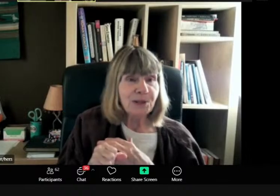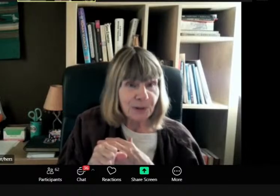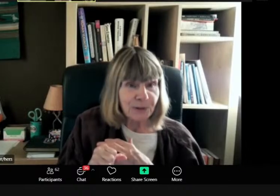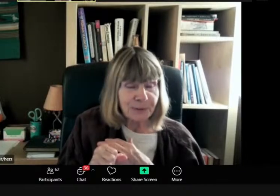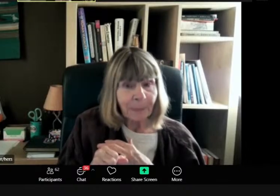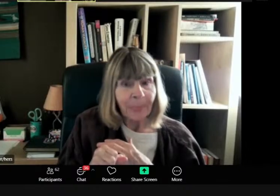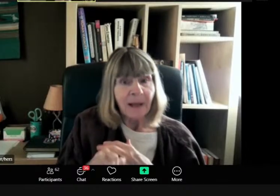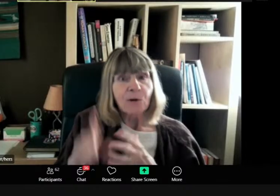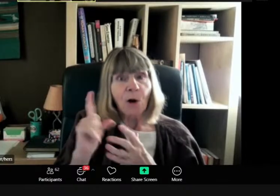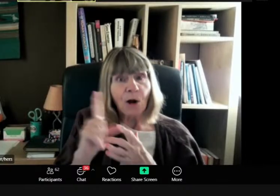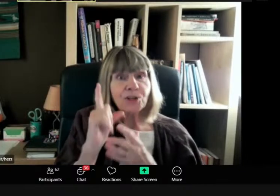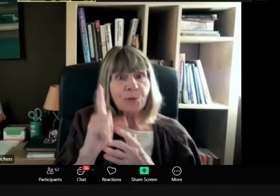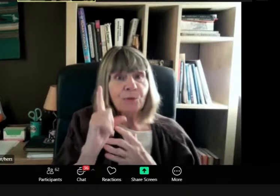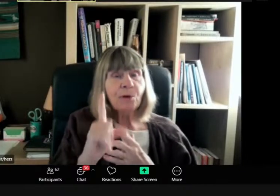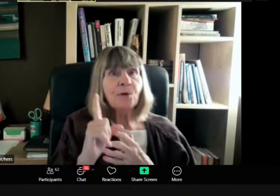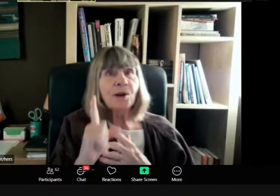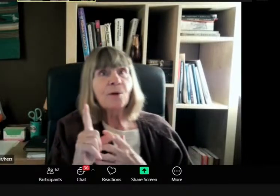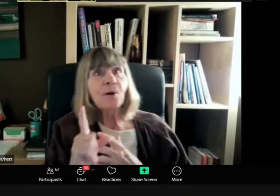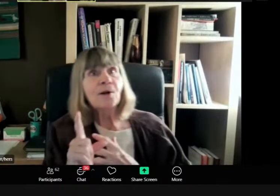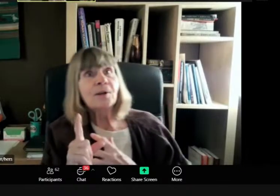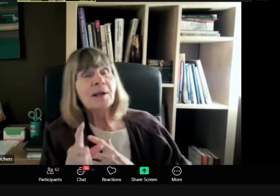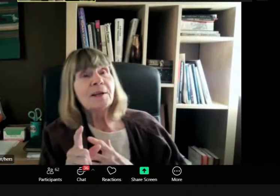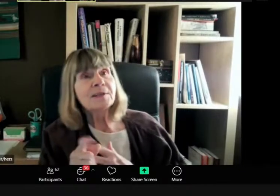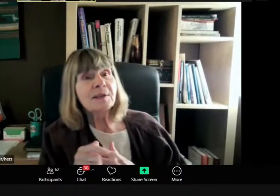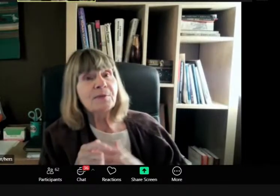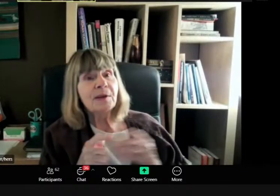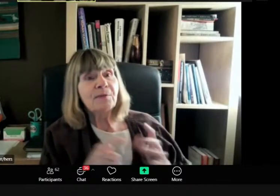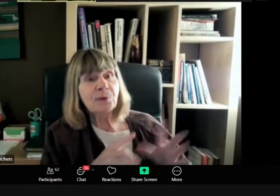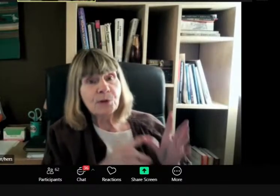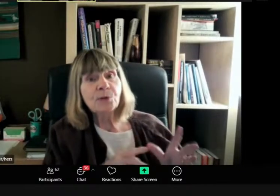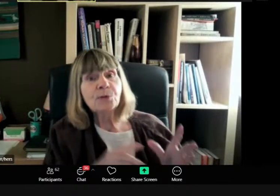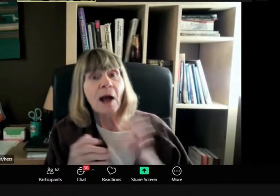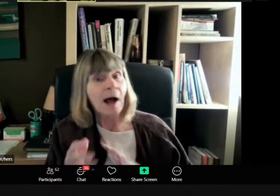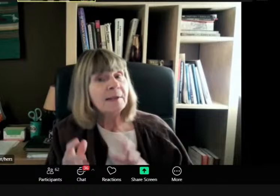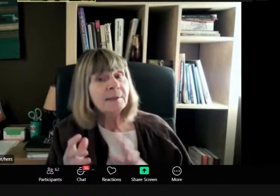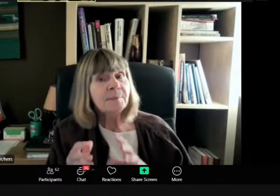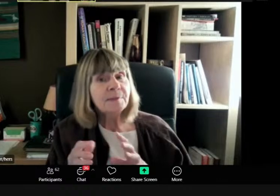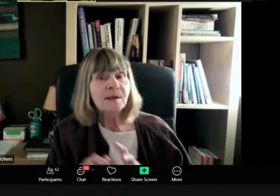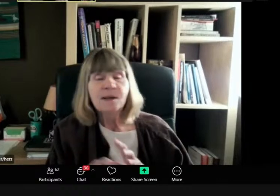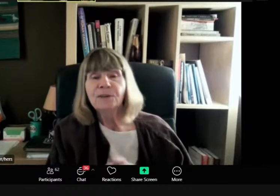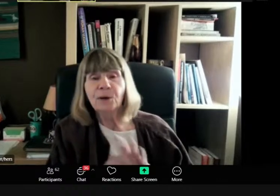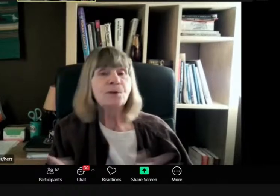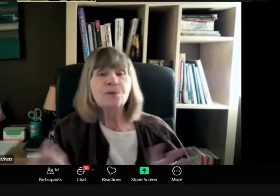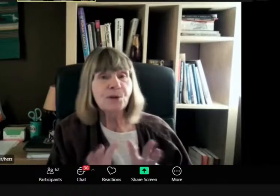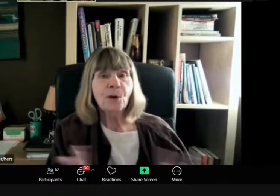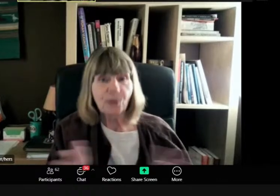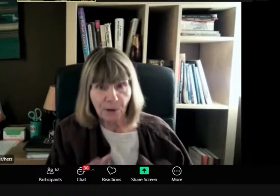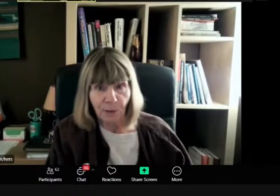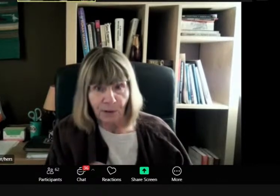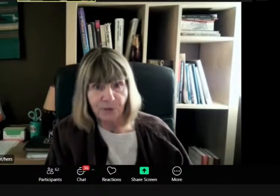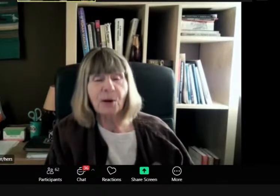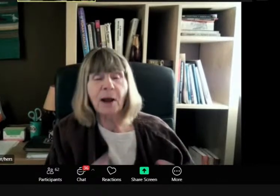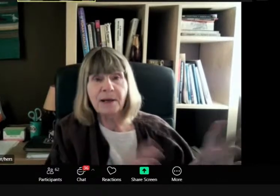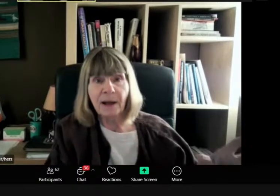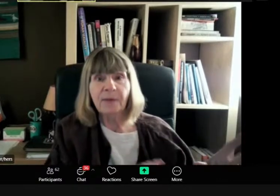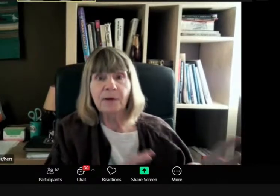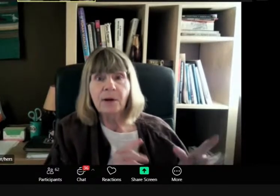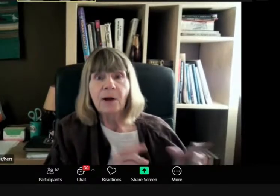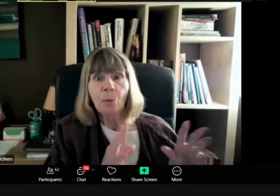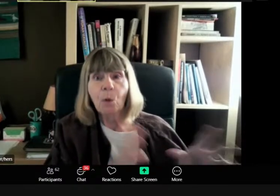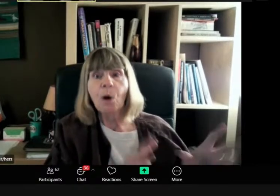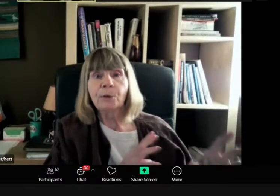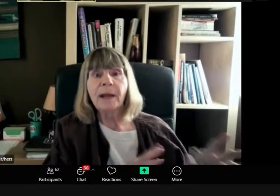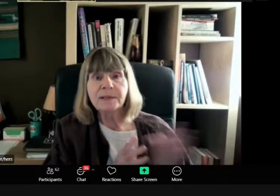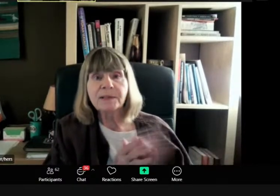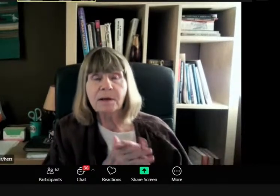for women to use. Caution with coconut oil is if you use condoms, don't use coconut oil. Try